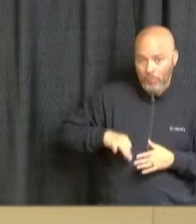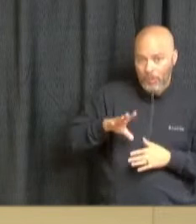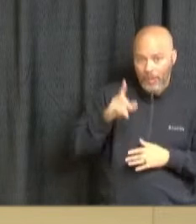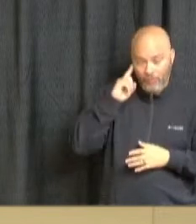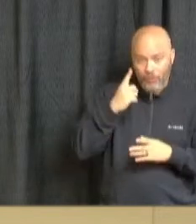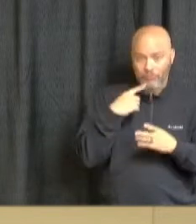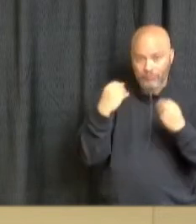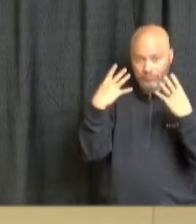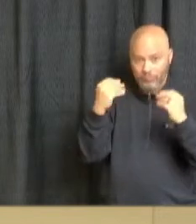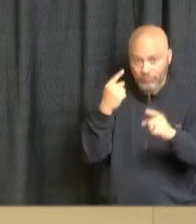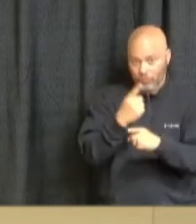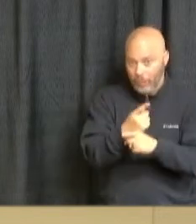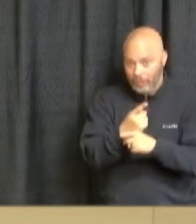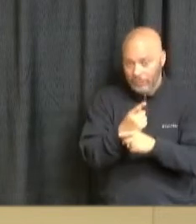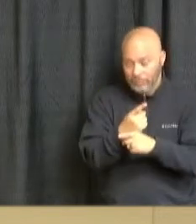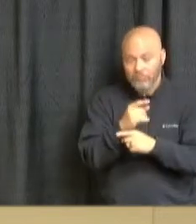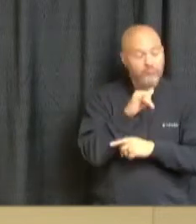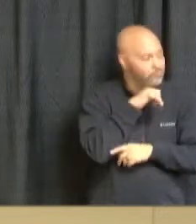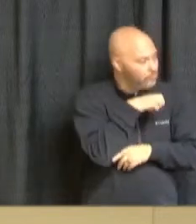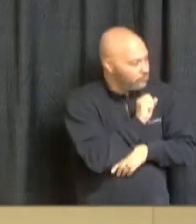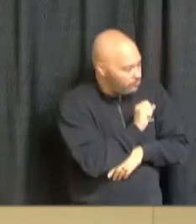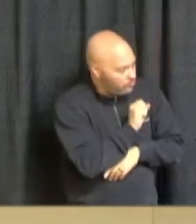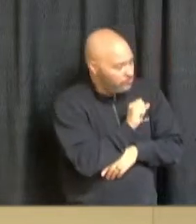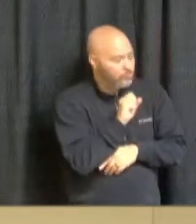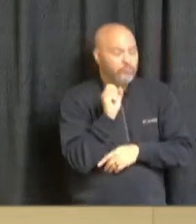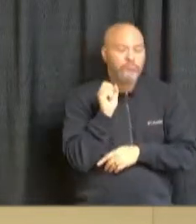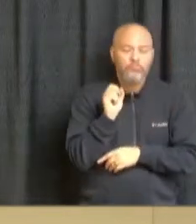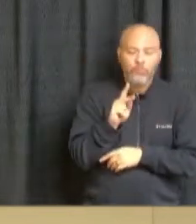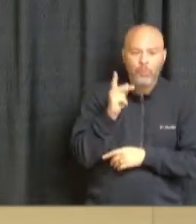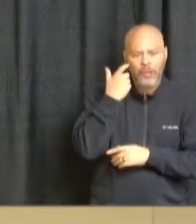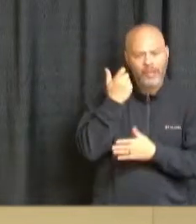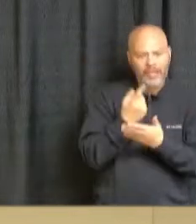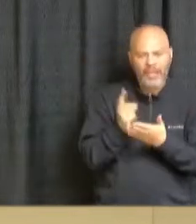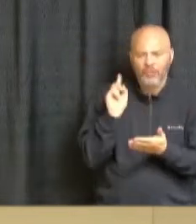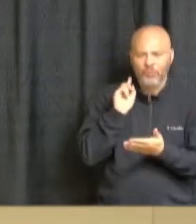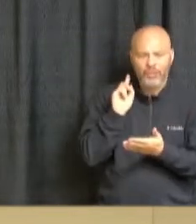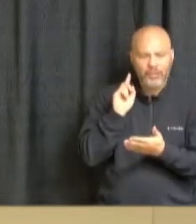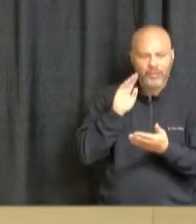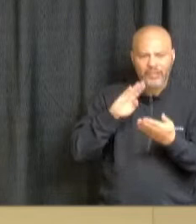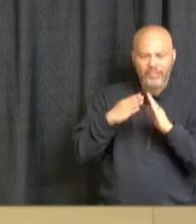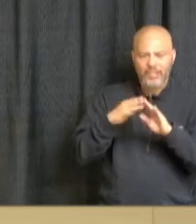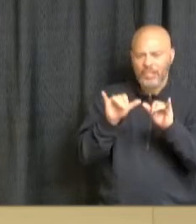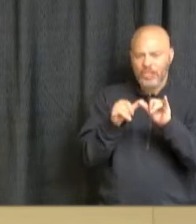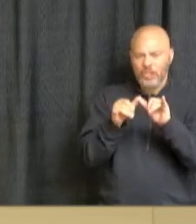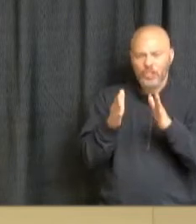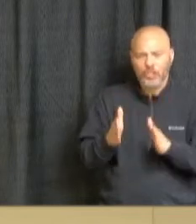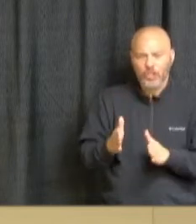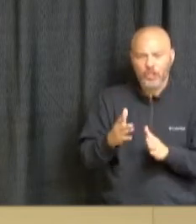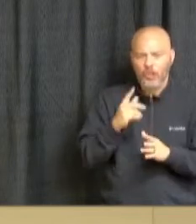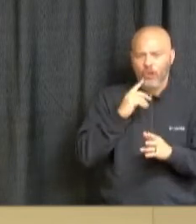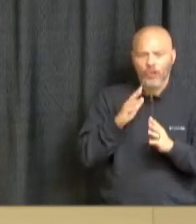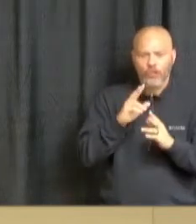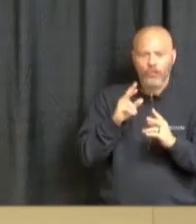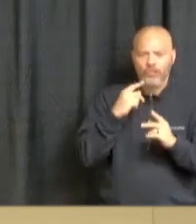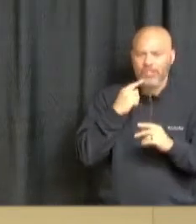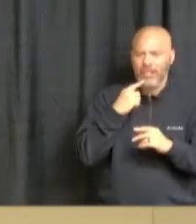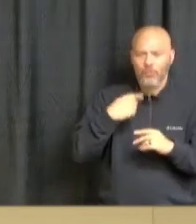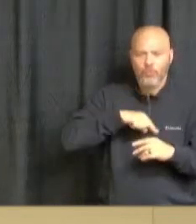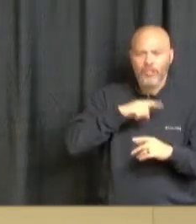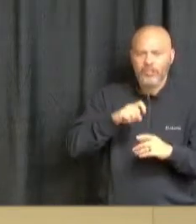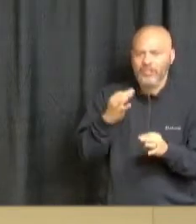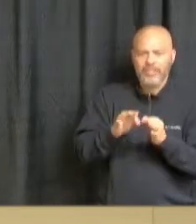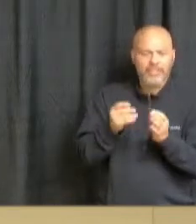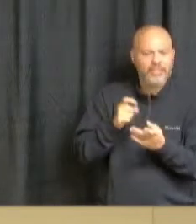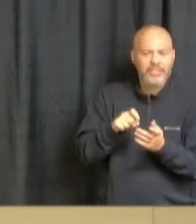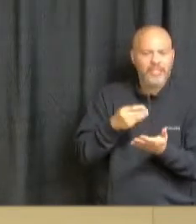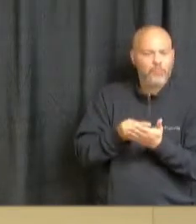the signalized intersection? Yes. Okay, because last week the city engineer, traffic engineer said we just need the money,